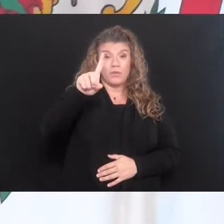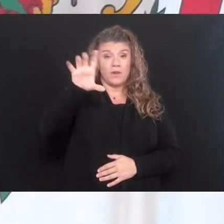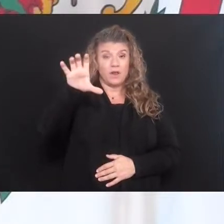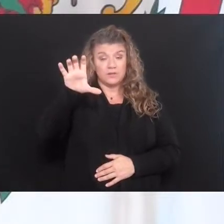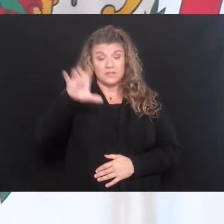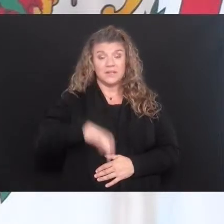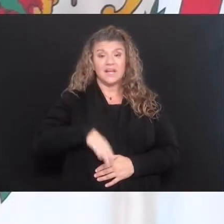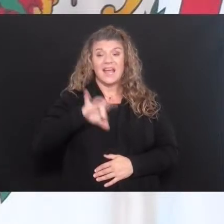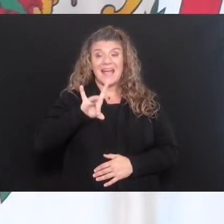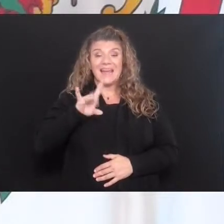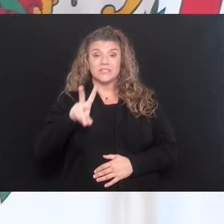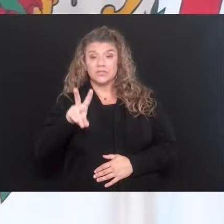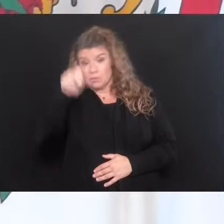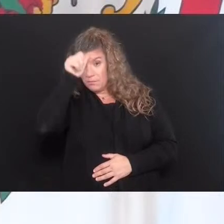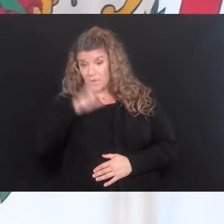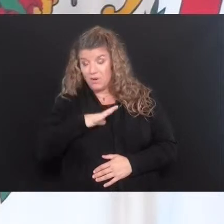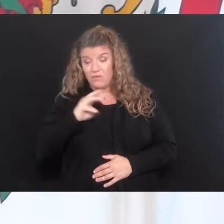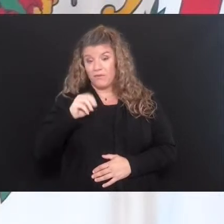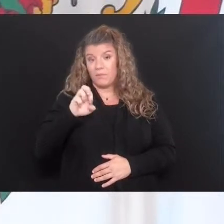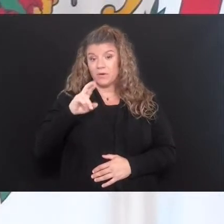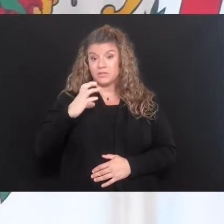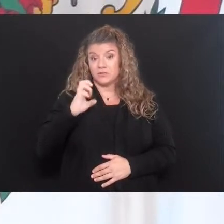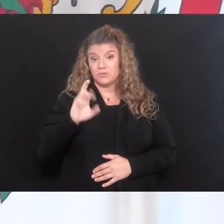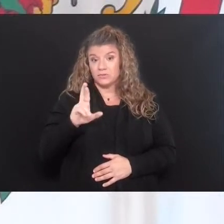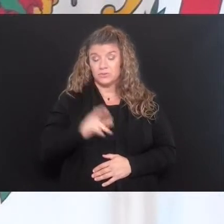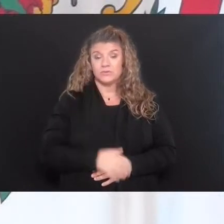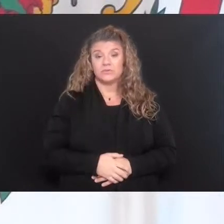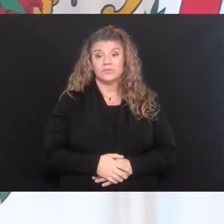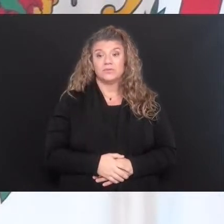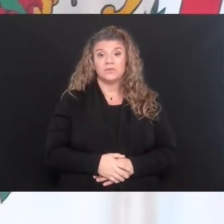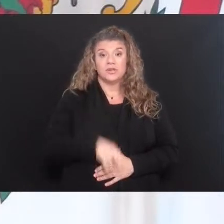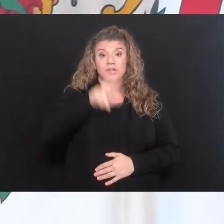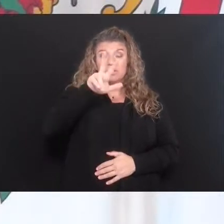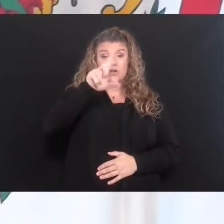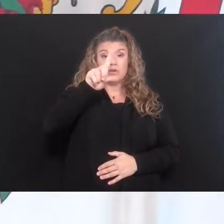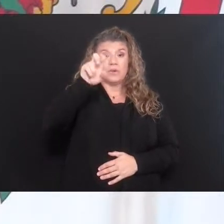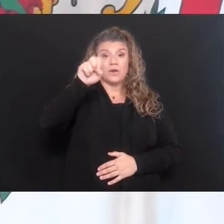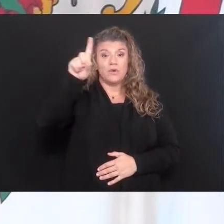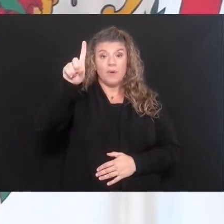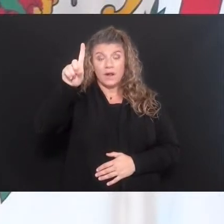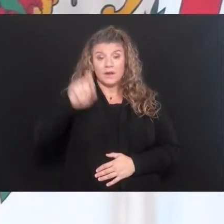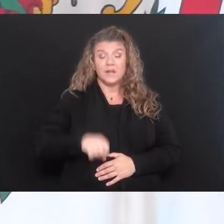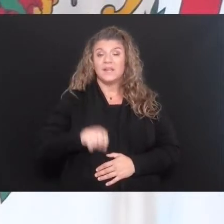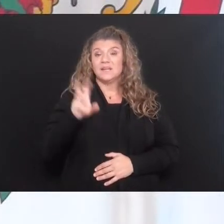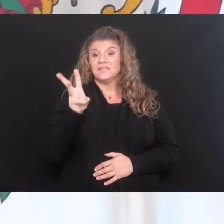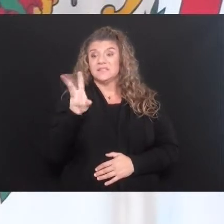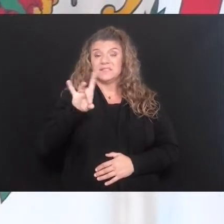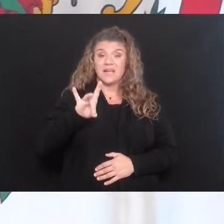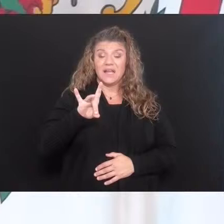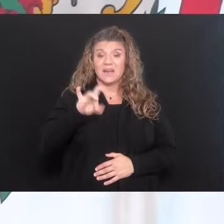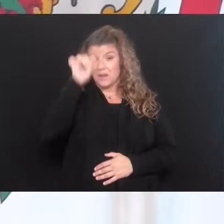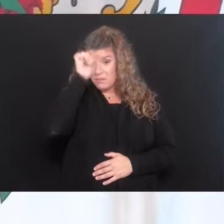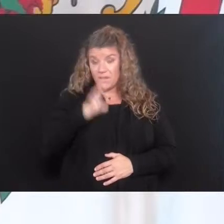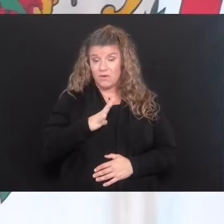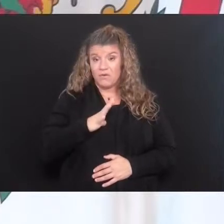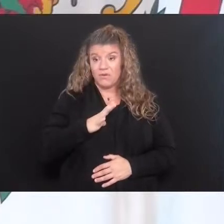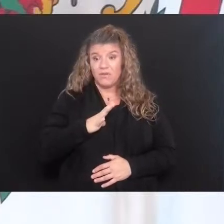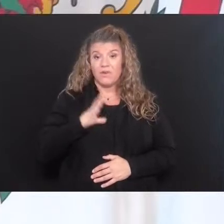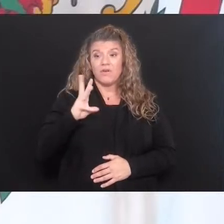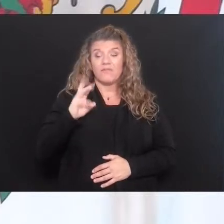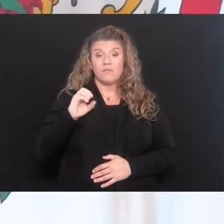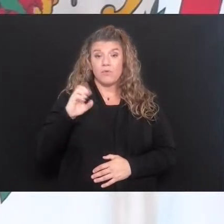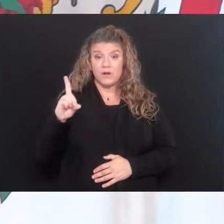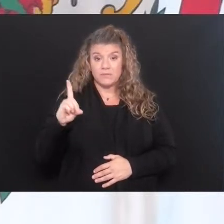is an 82-year-old male from Mercer County. The 3,101st death is a 68-year-old male from